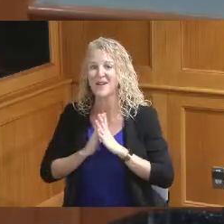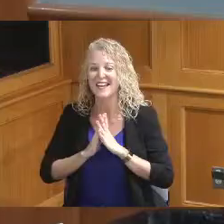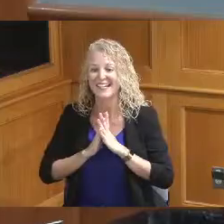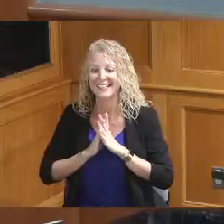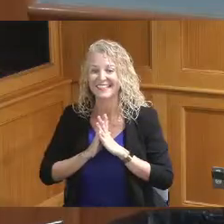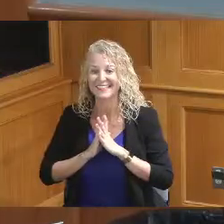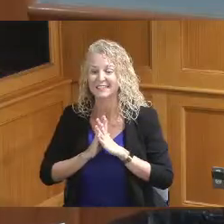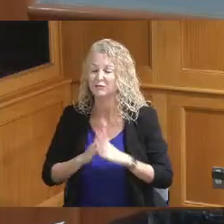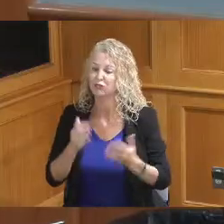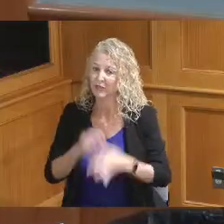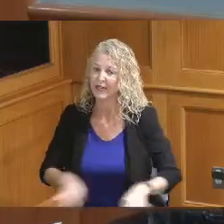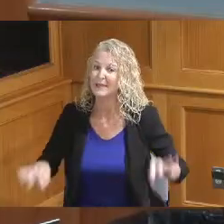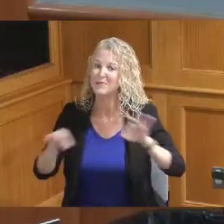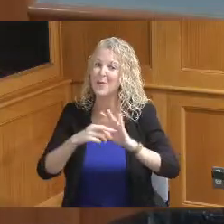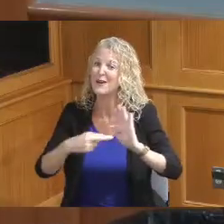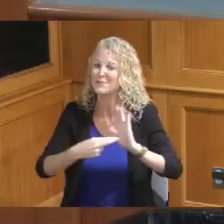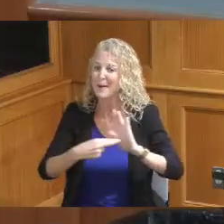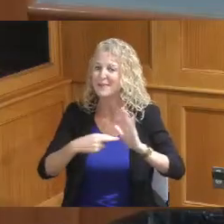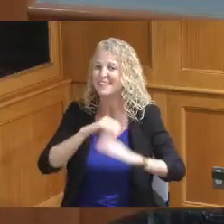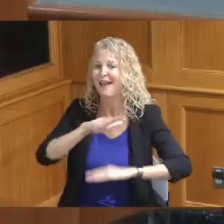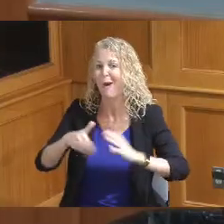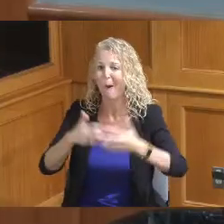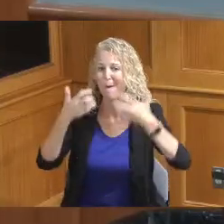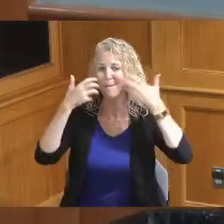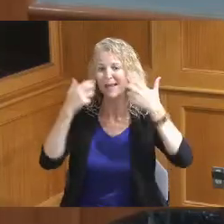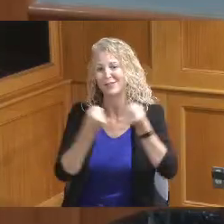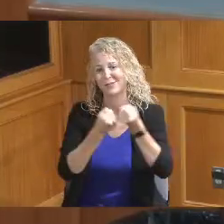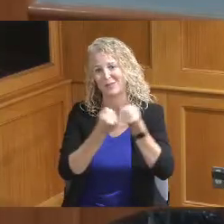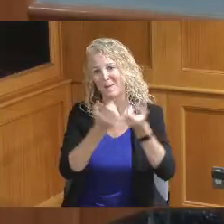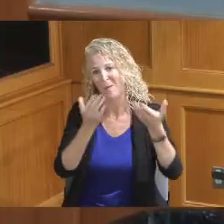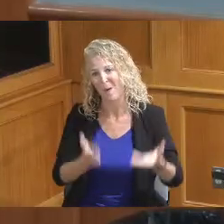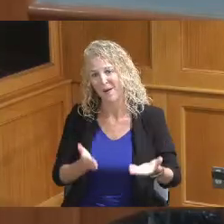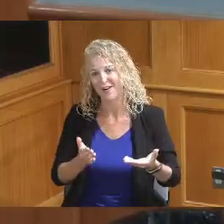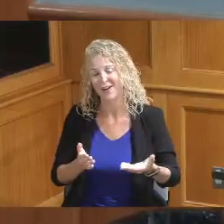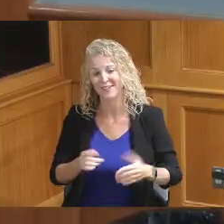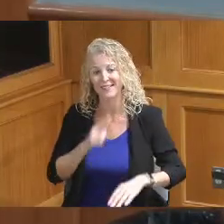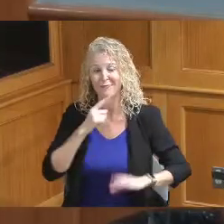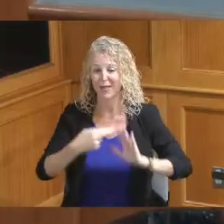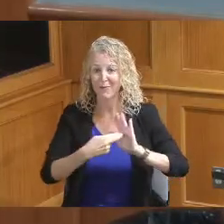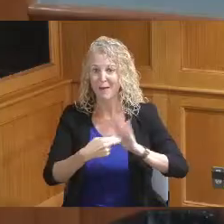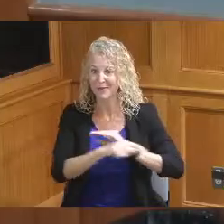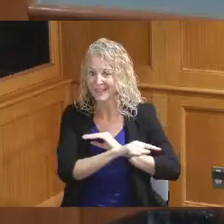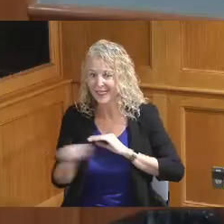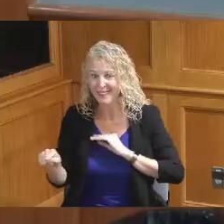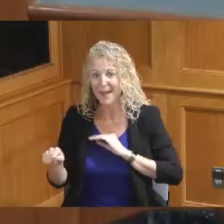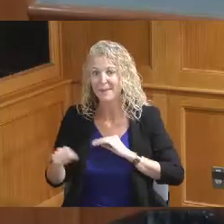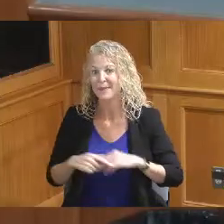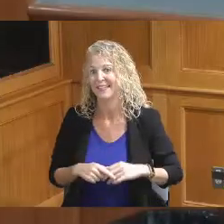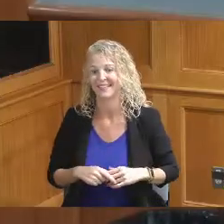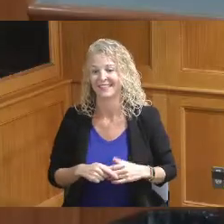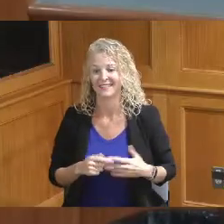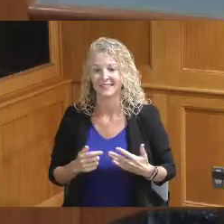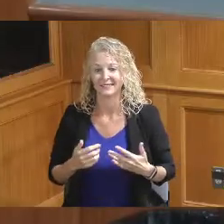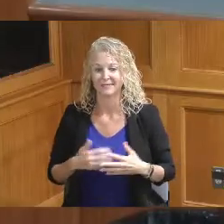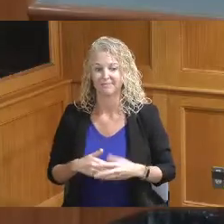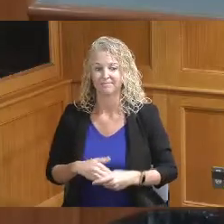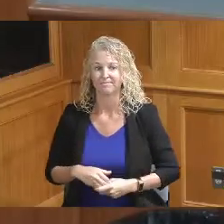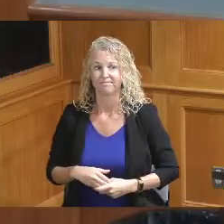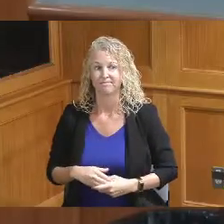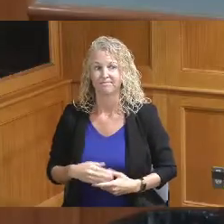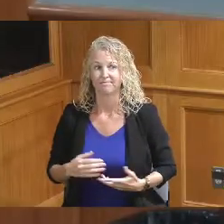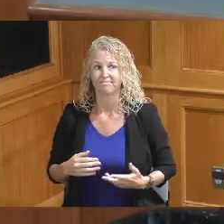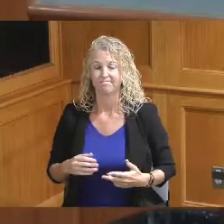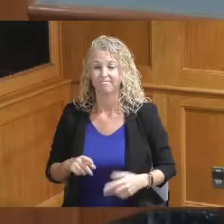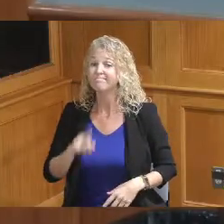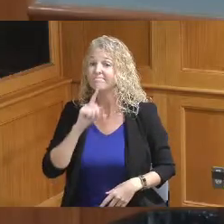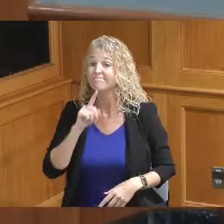it's good to represent Houday Nation and be able to speak on their behalf and all. But I feel like if they need to come out and say something, they can